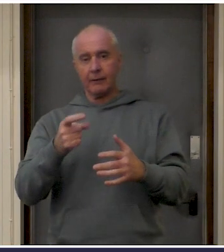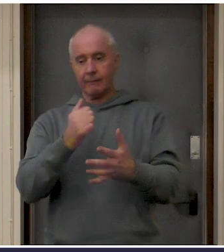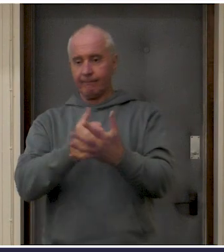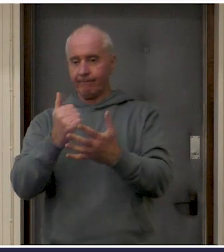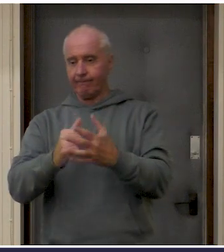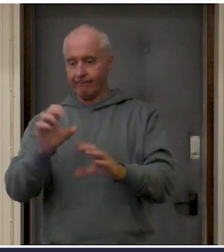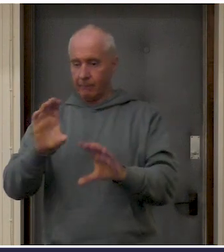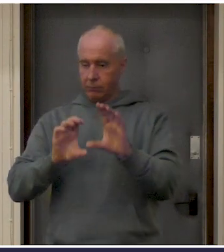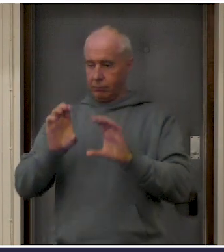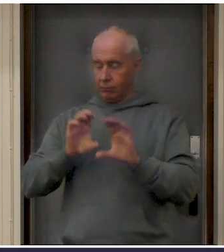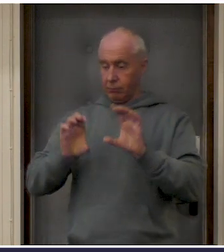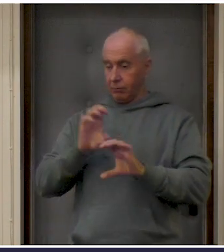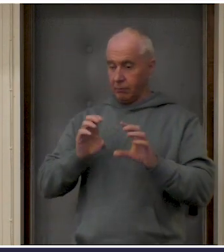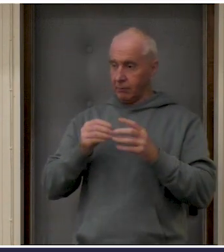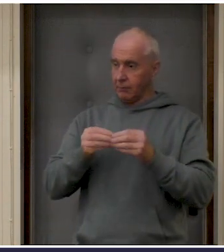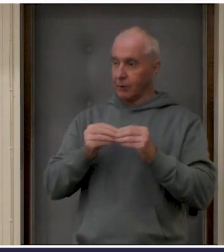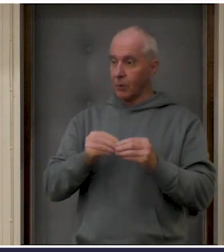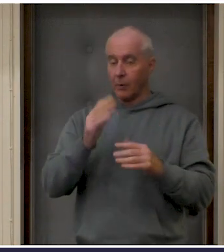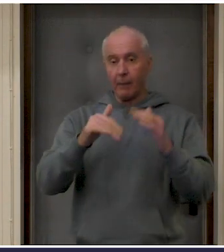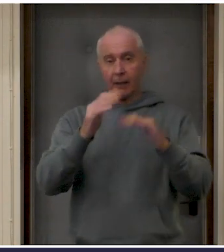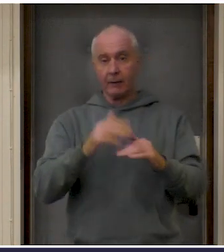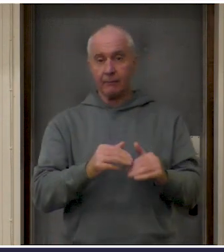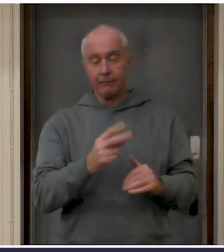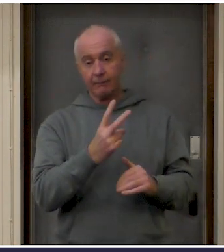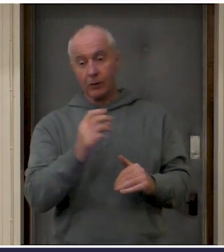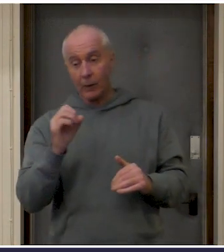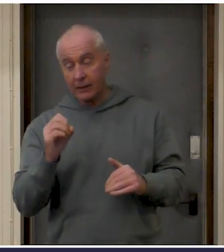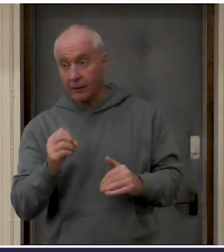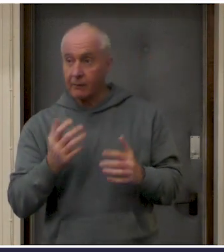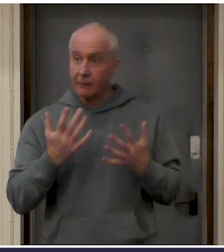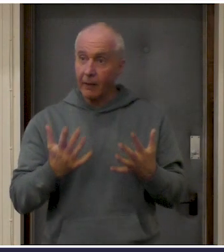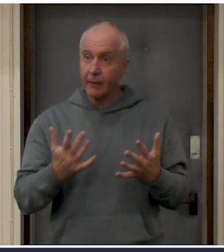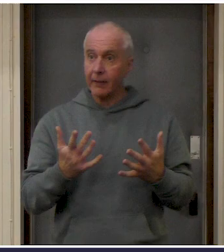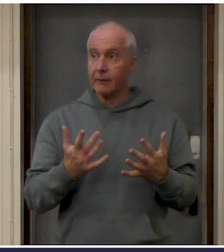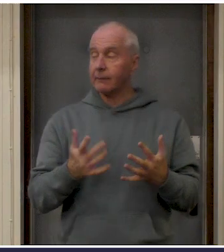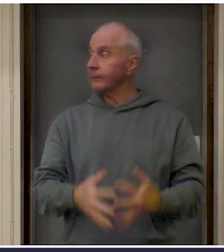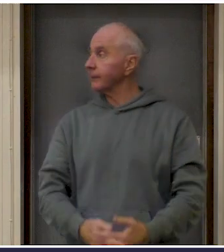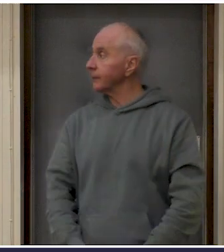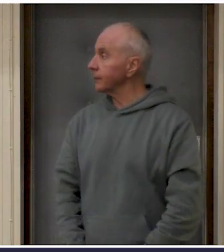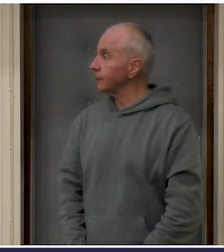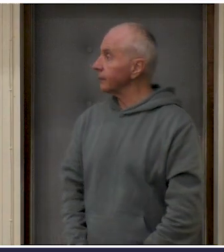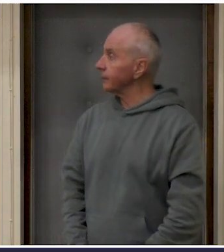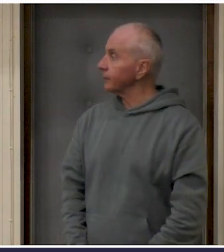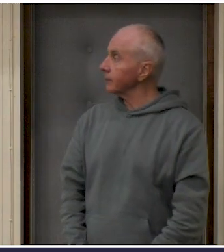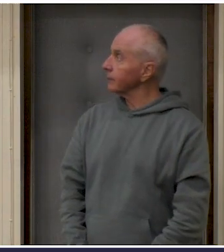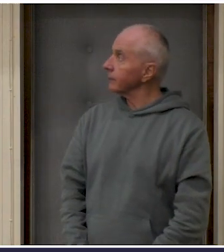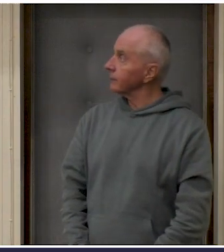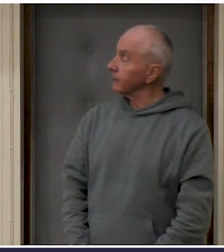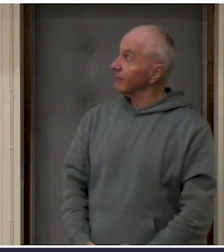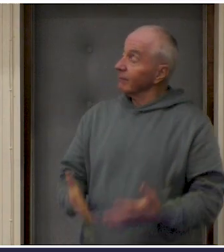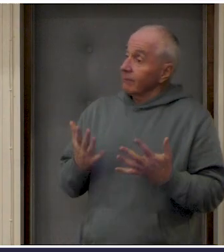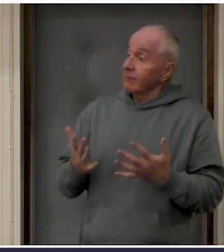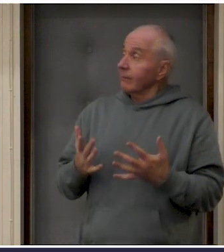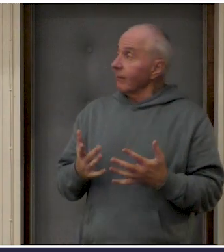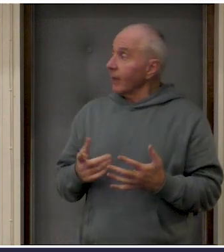billions of pounds to go and build 20 of them, then it's no use to me. That being said,